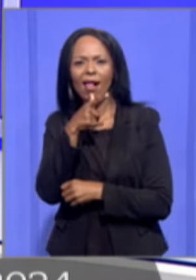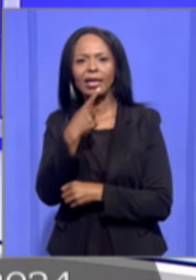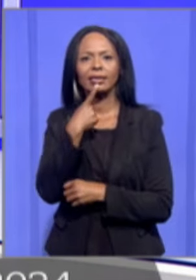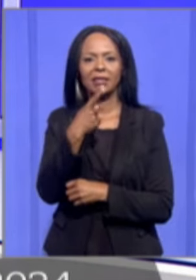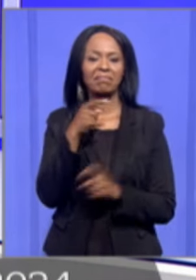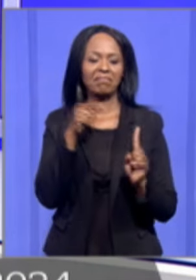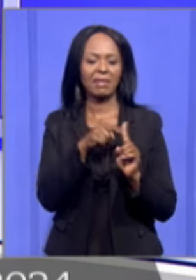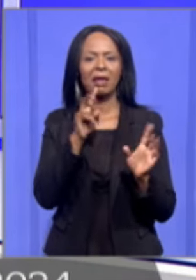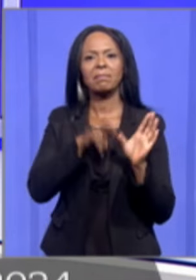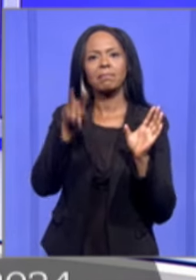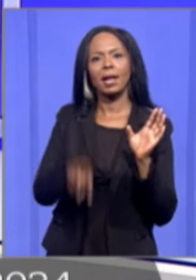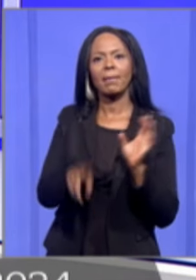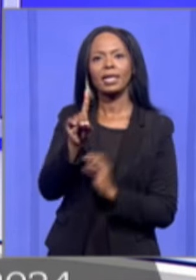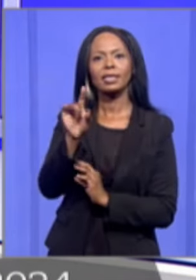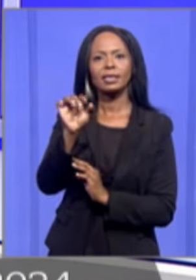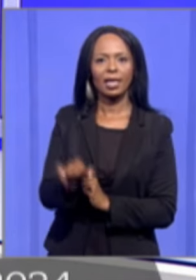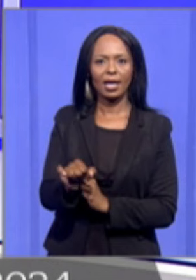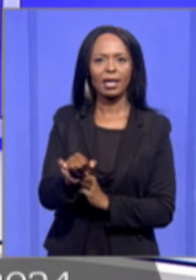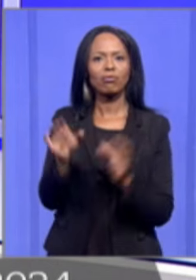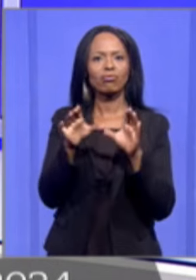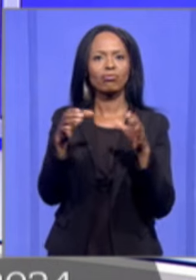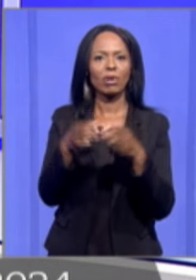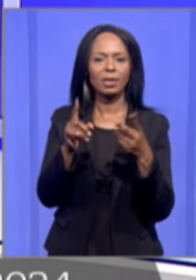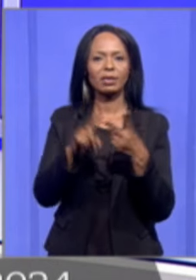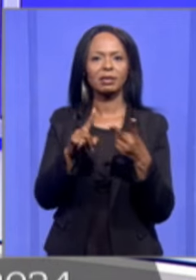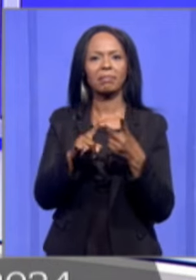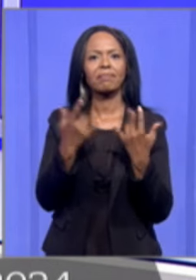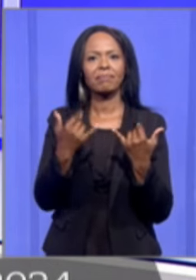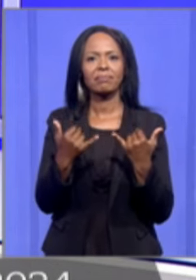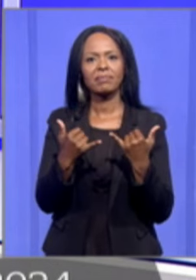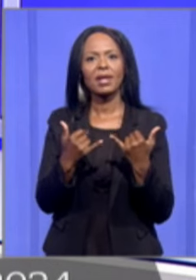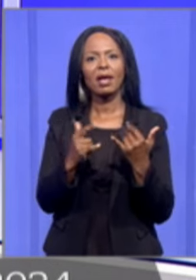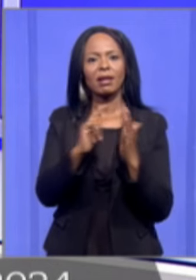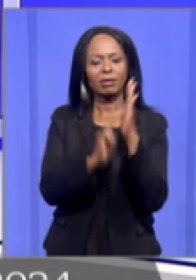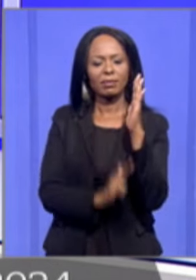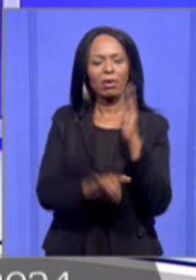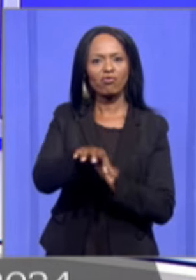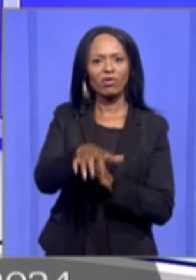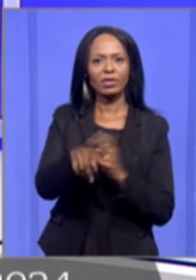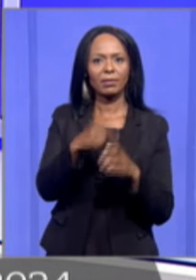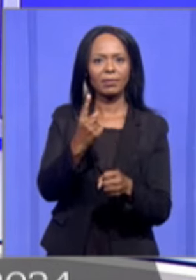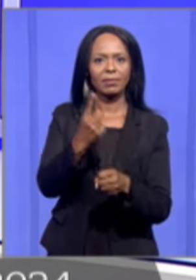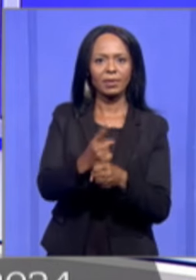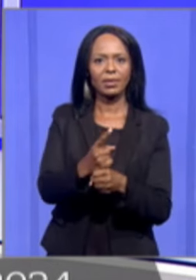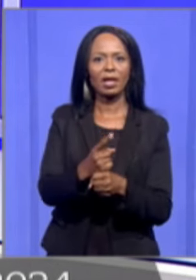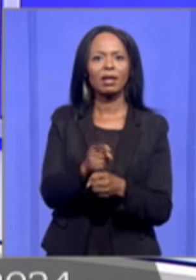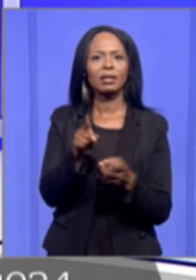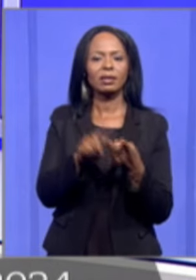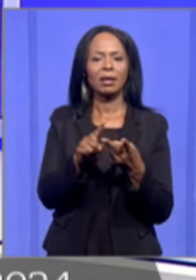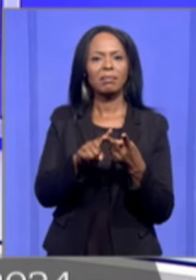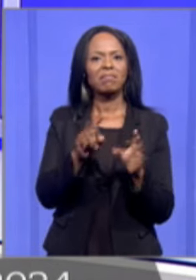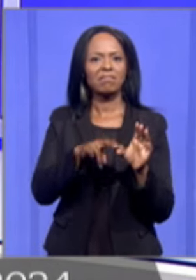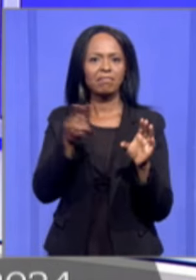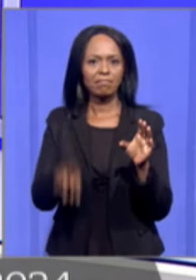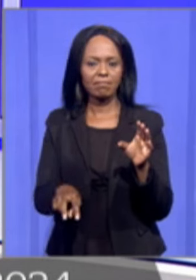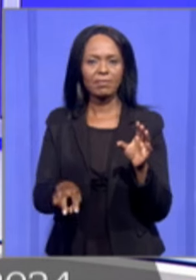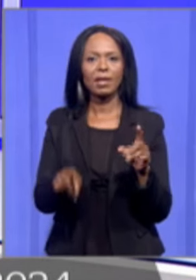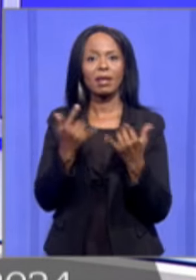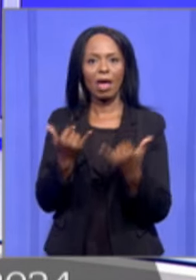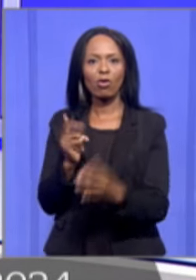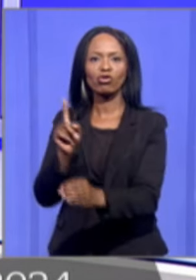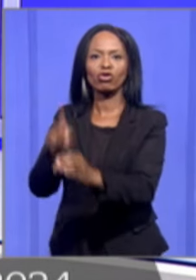lekokong le la DA le go leboga tiro jaaka tokololo ya kokoano theomolao ya porofense le go ikamanya le lekoko